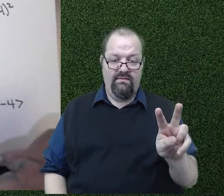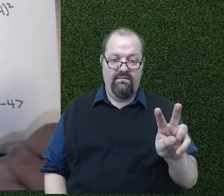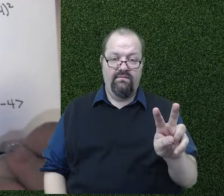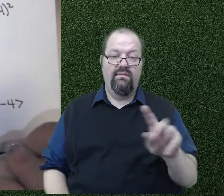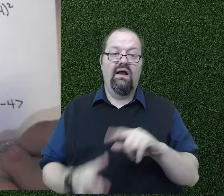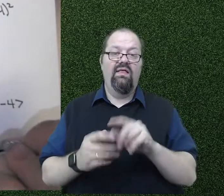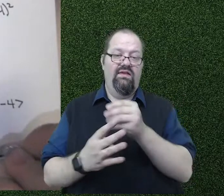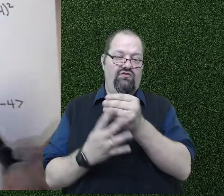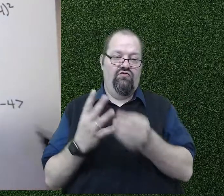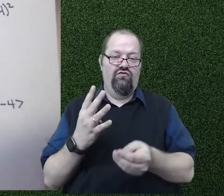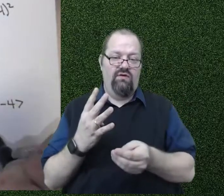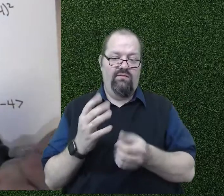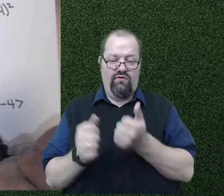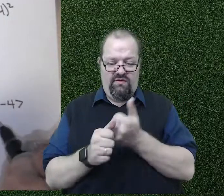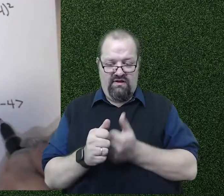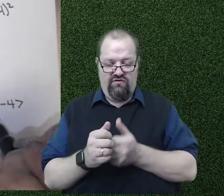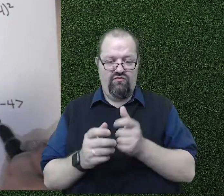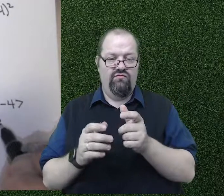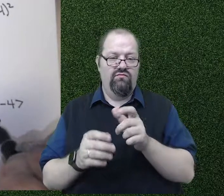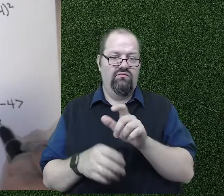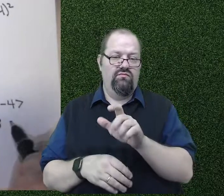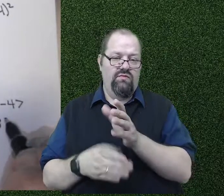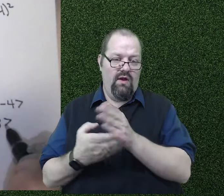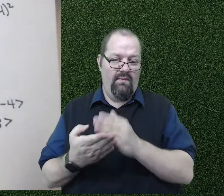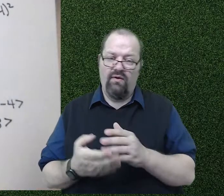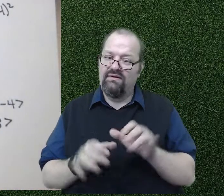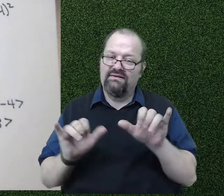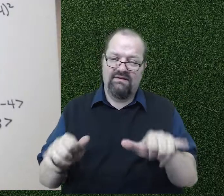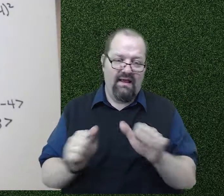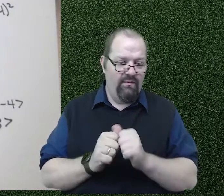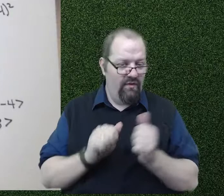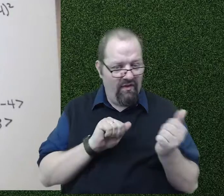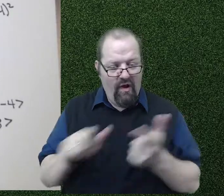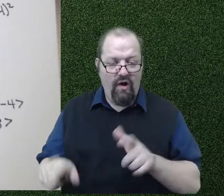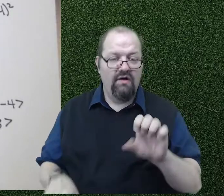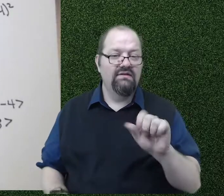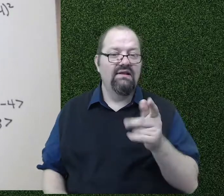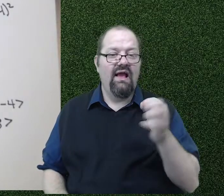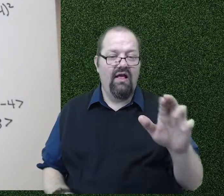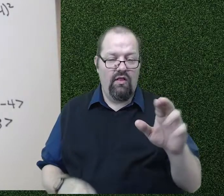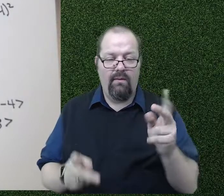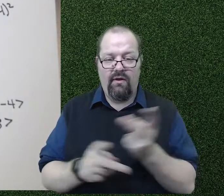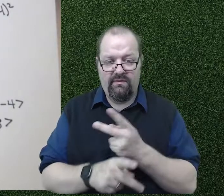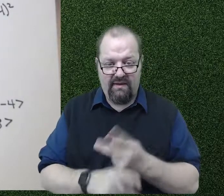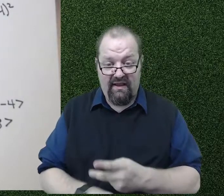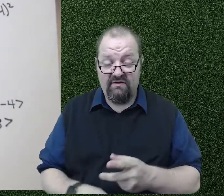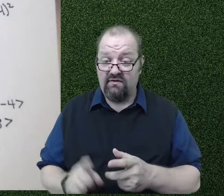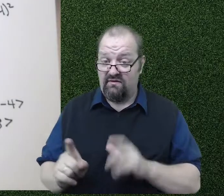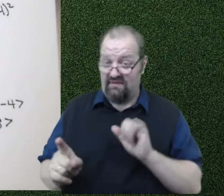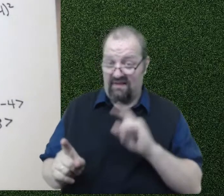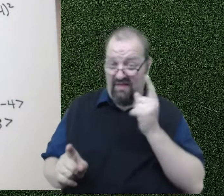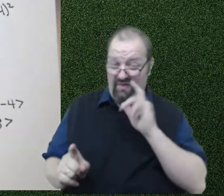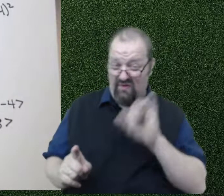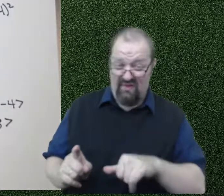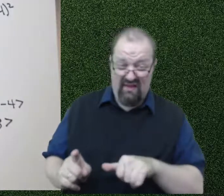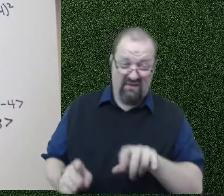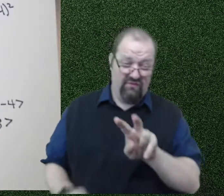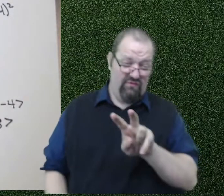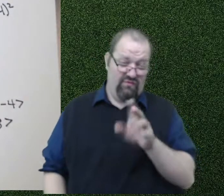Distribute component by component, like we always do with scalar multiplication. Does it look like that's 2,